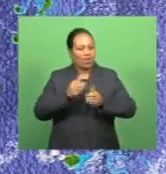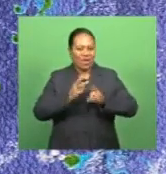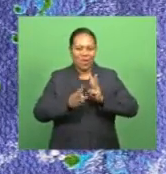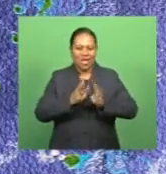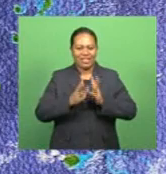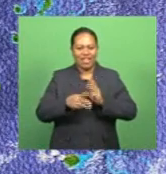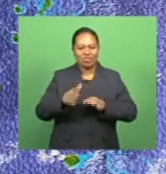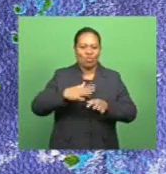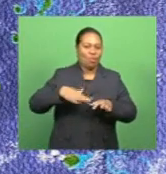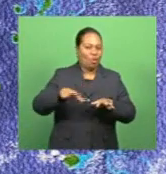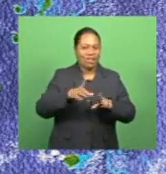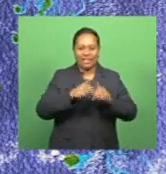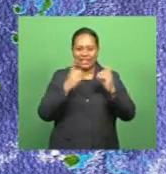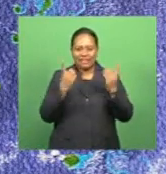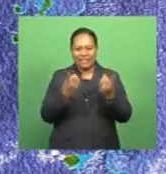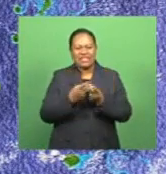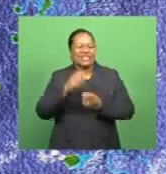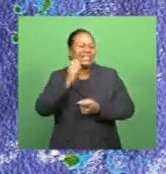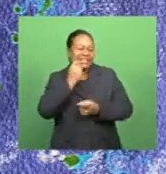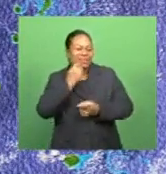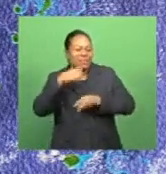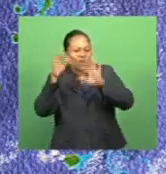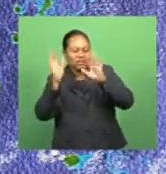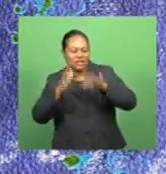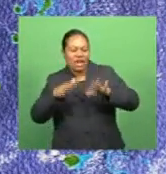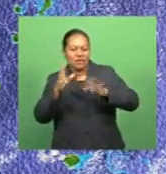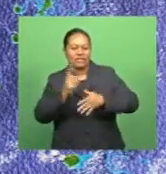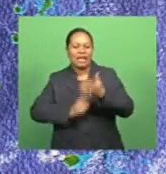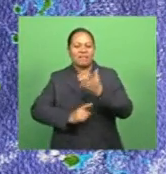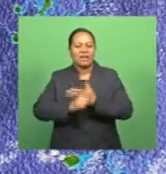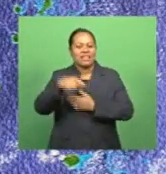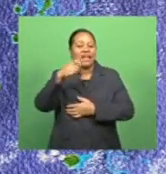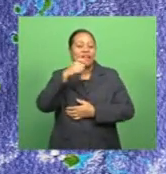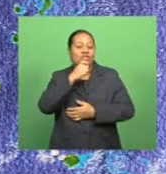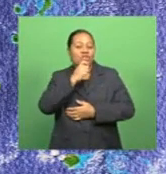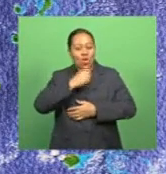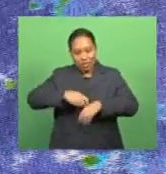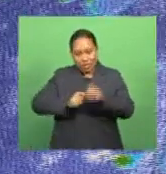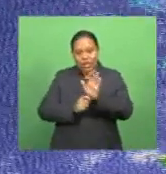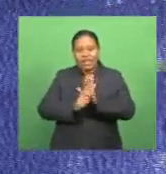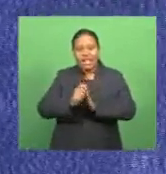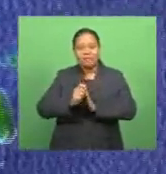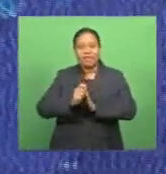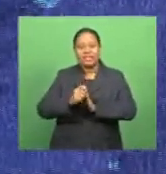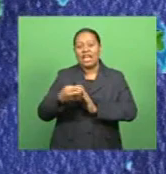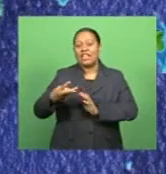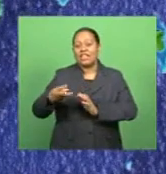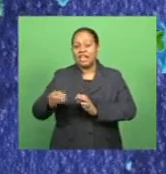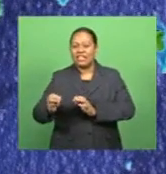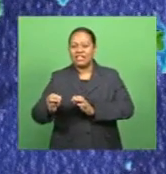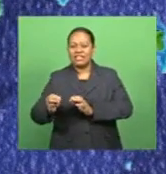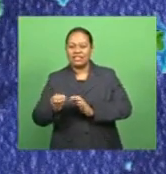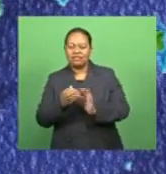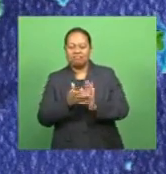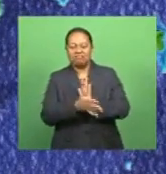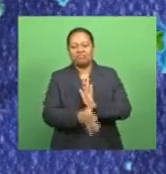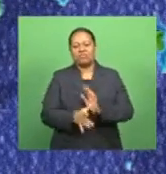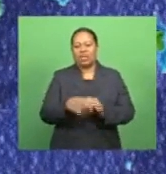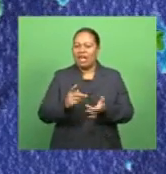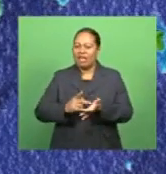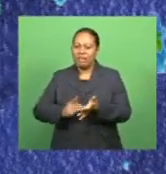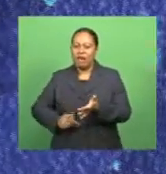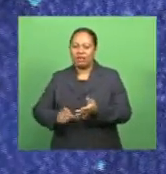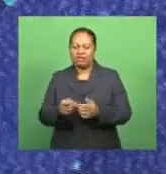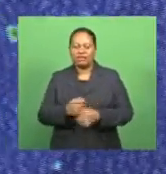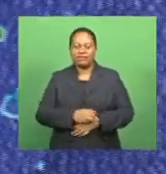the division with slight showers experienced in the afternoon, temperatures were in the late 30s towards the latter part of the day.